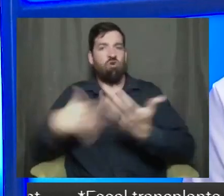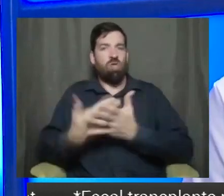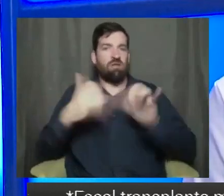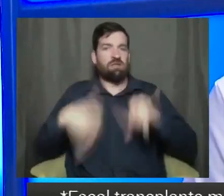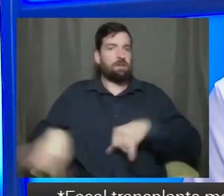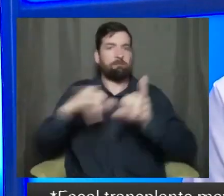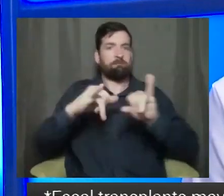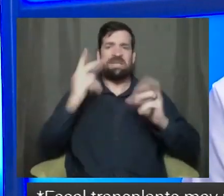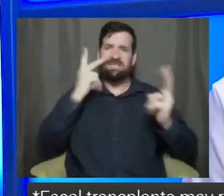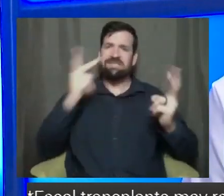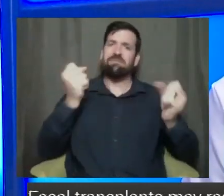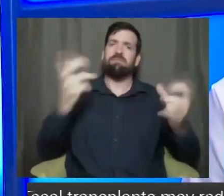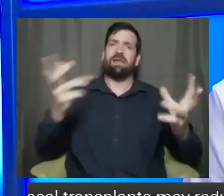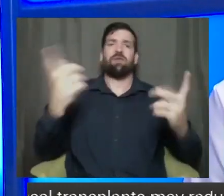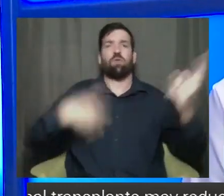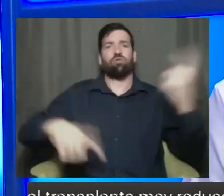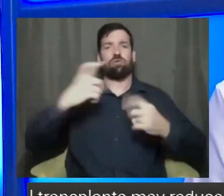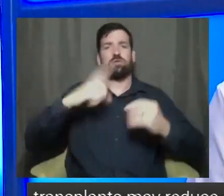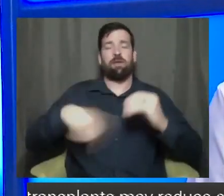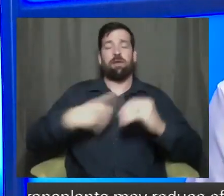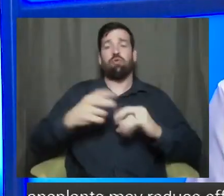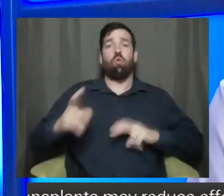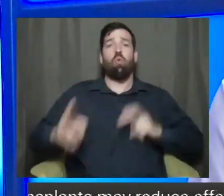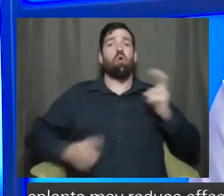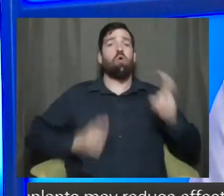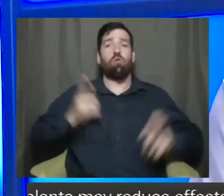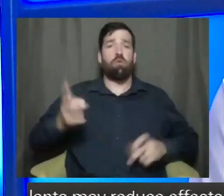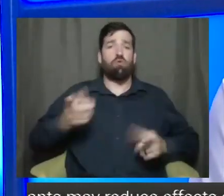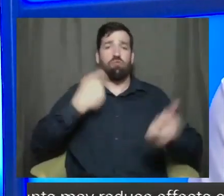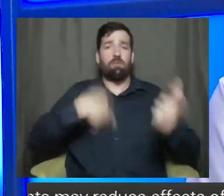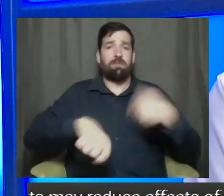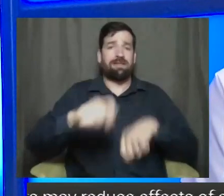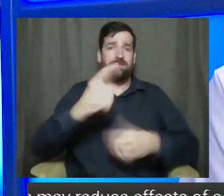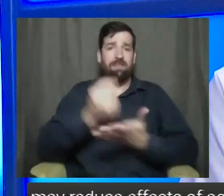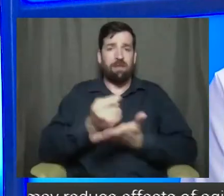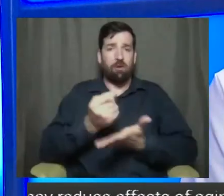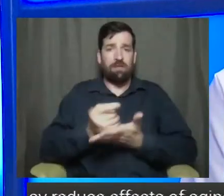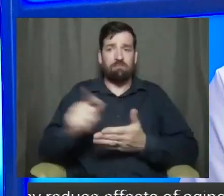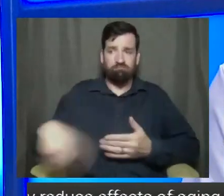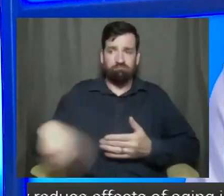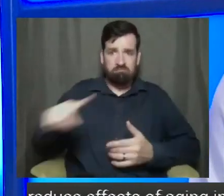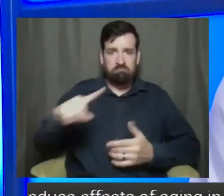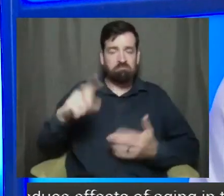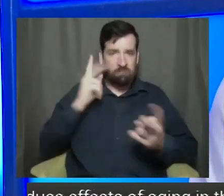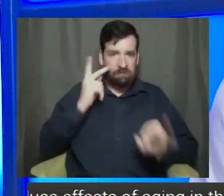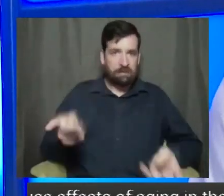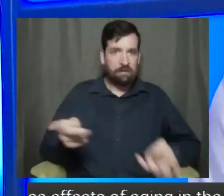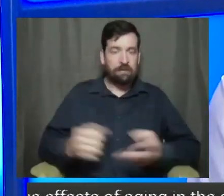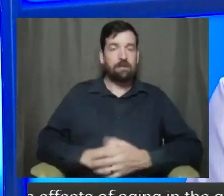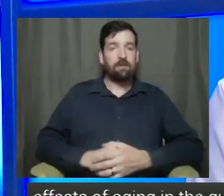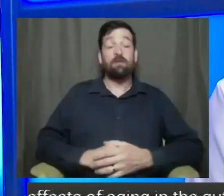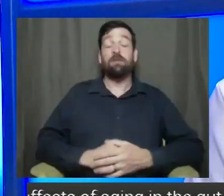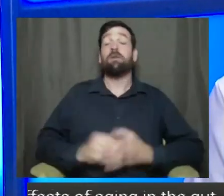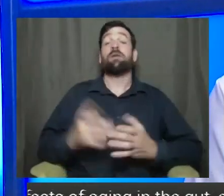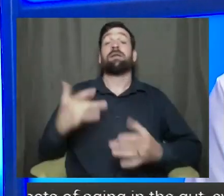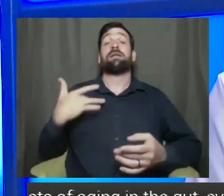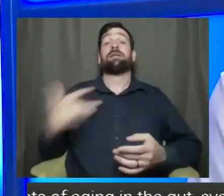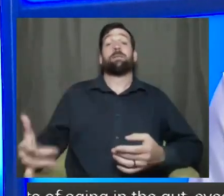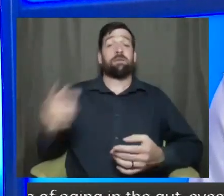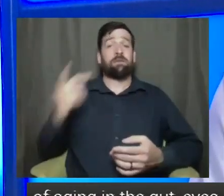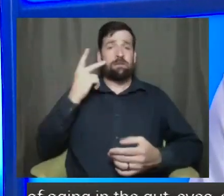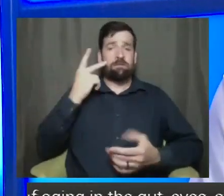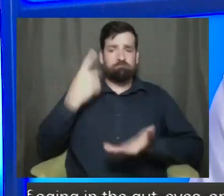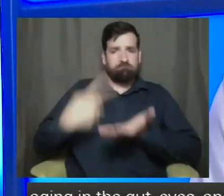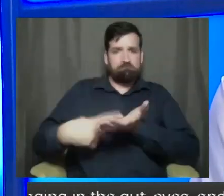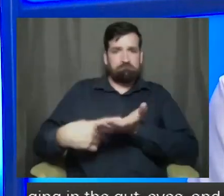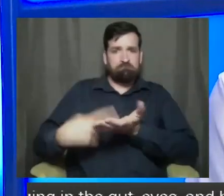questions about hormone replacement therapy, as I'm sure everybody on this panel probably does. Generally, when we talk about hormone replacement therapy, it is